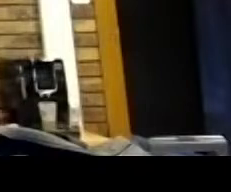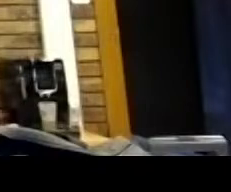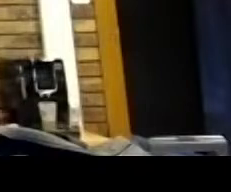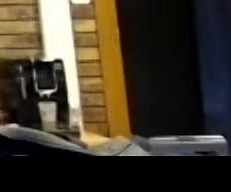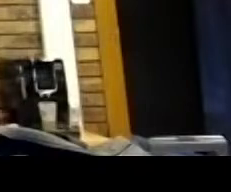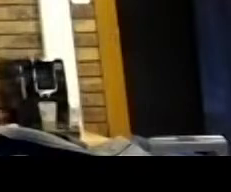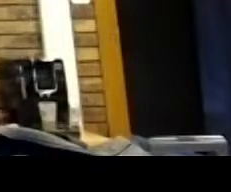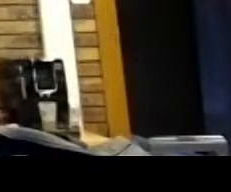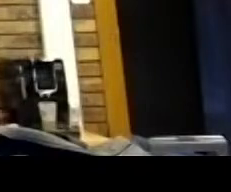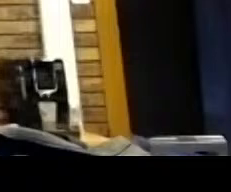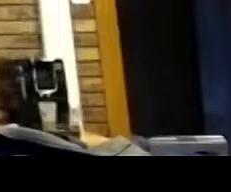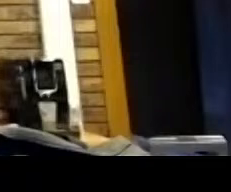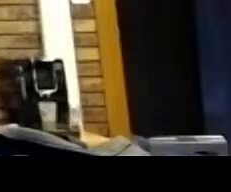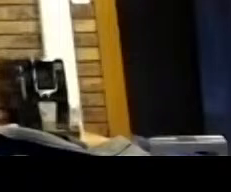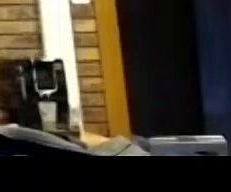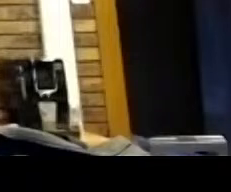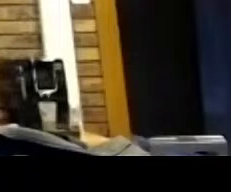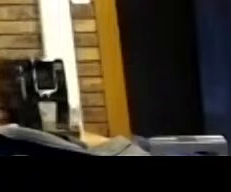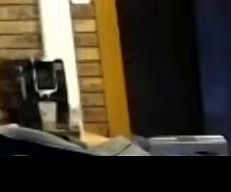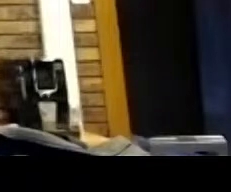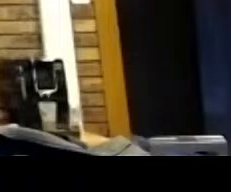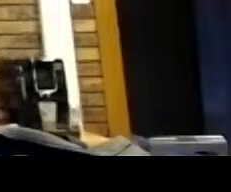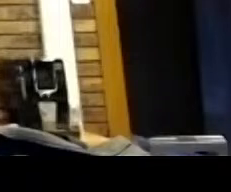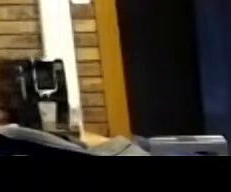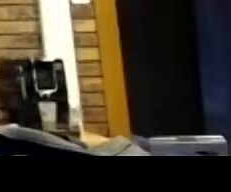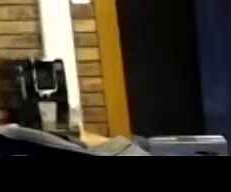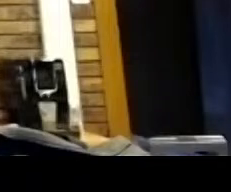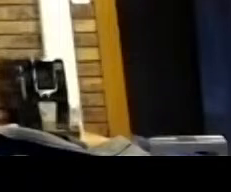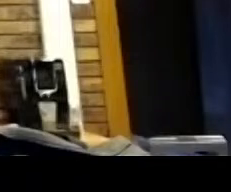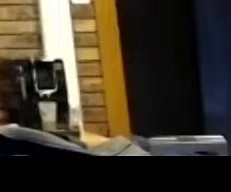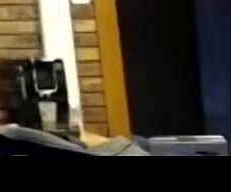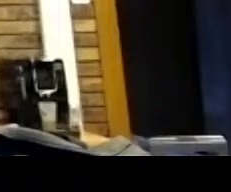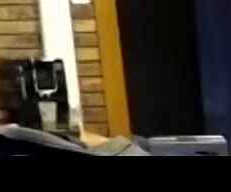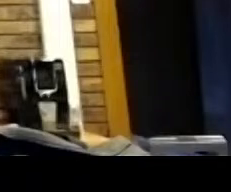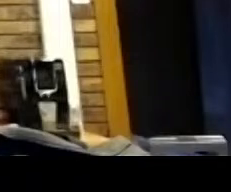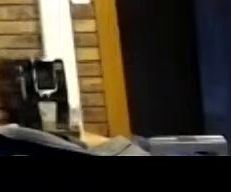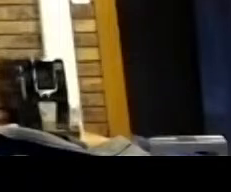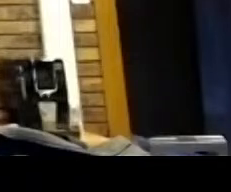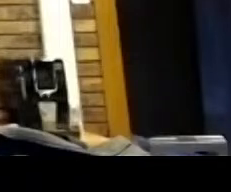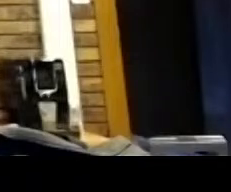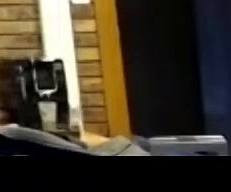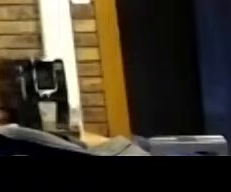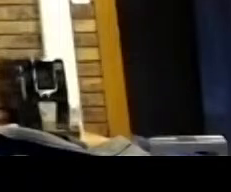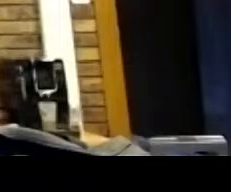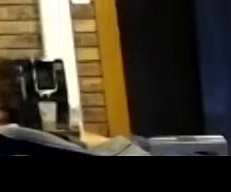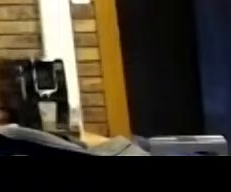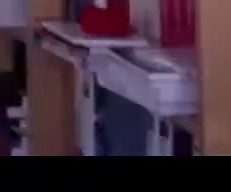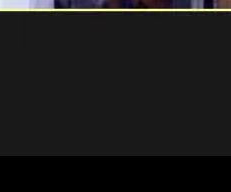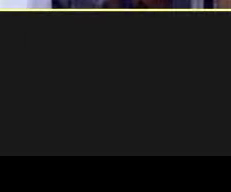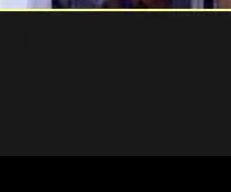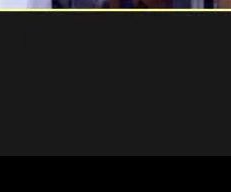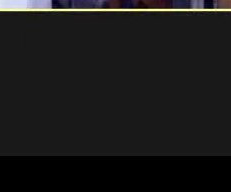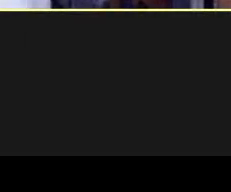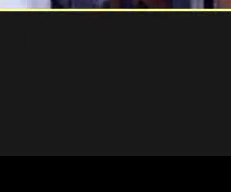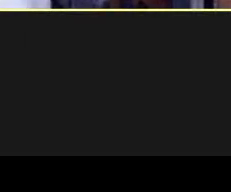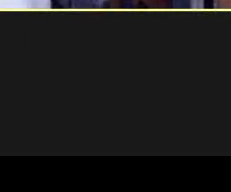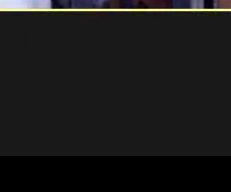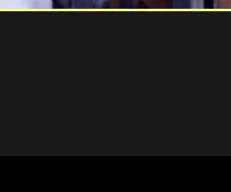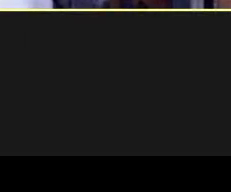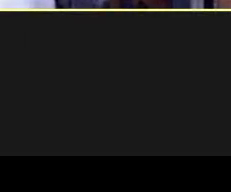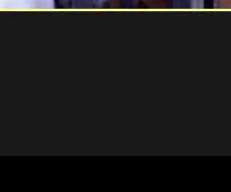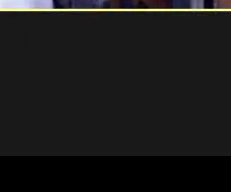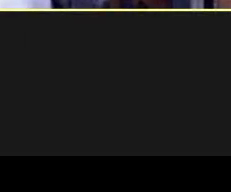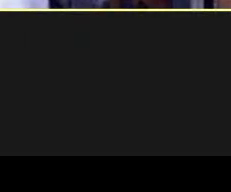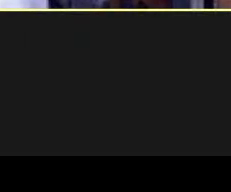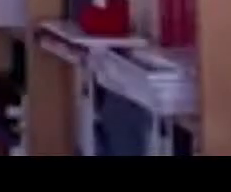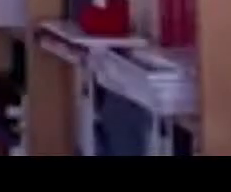Thank you, Philippe. And during your answer to my question, there was a question